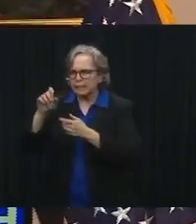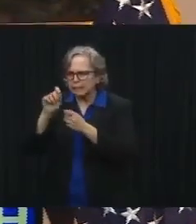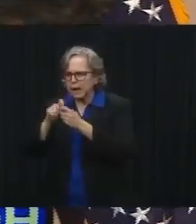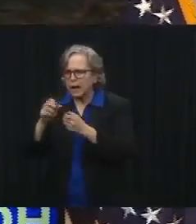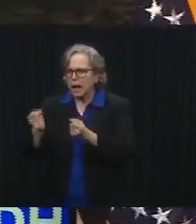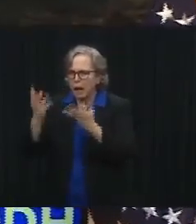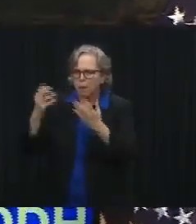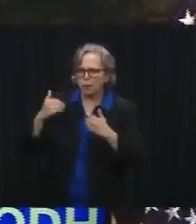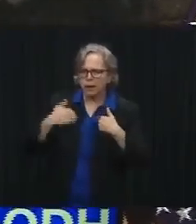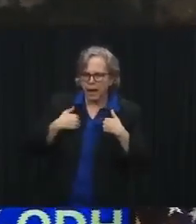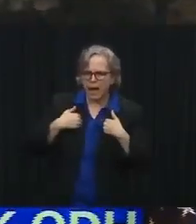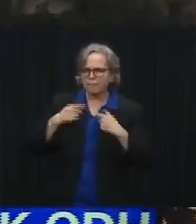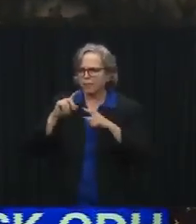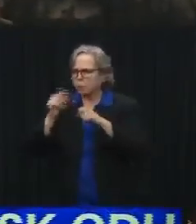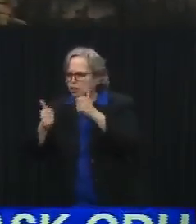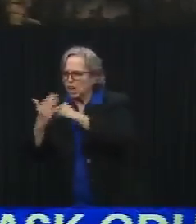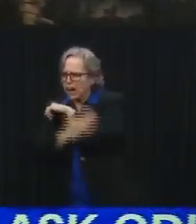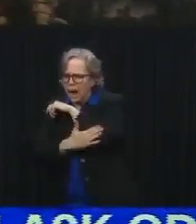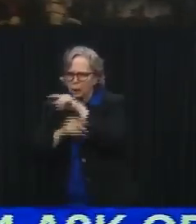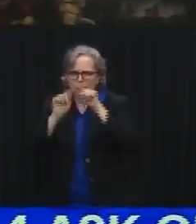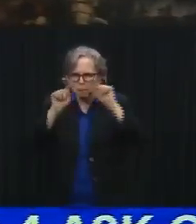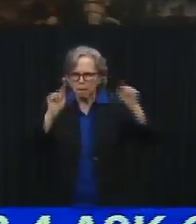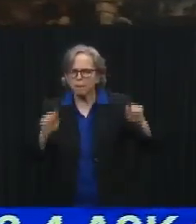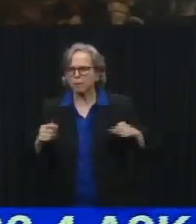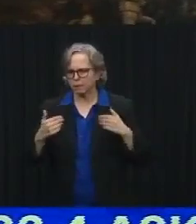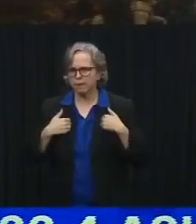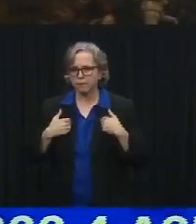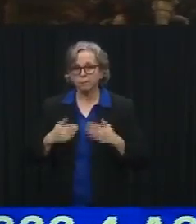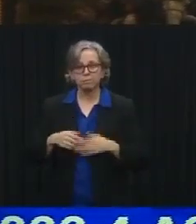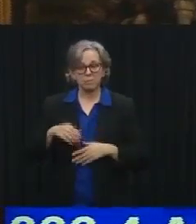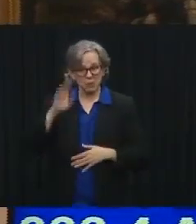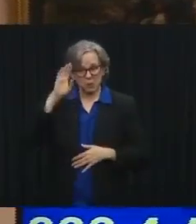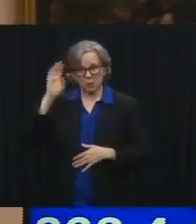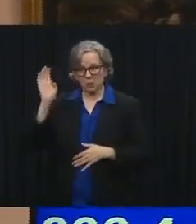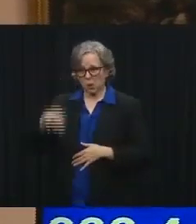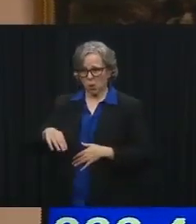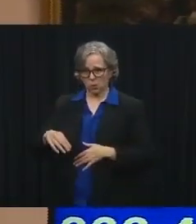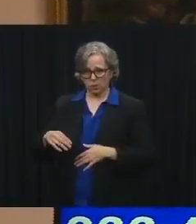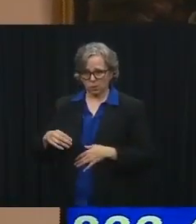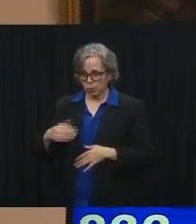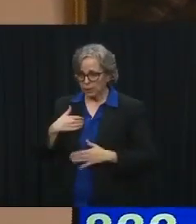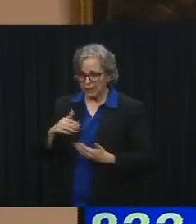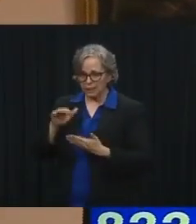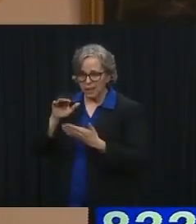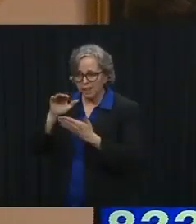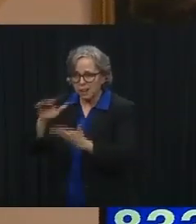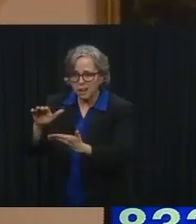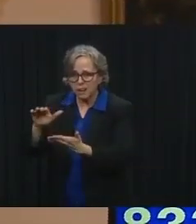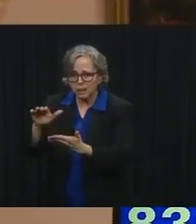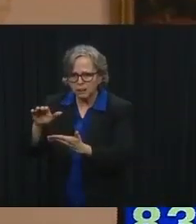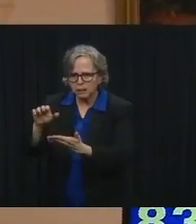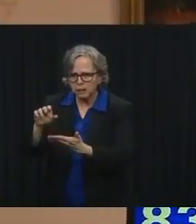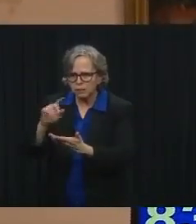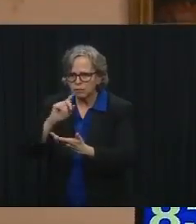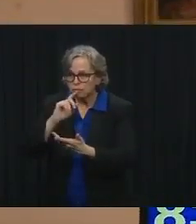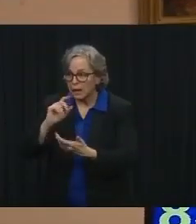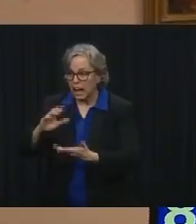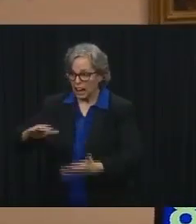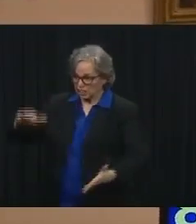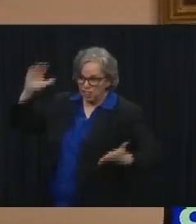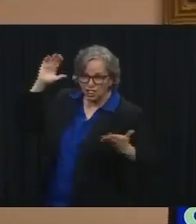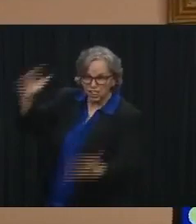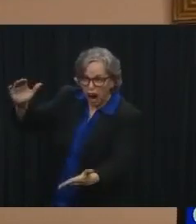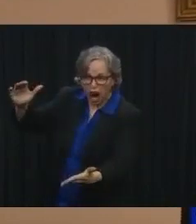realize that when we deploy PPE, we're doing it in boxes and cases, not truckloads. But the good news is that we have some